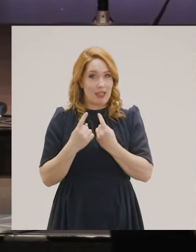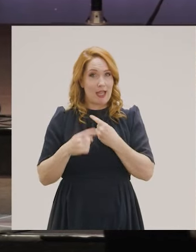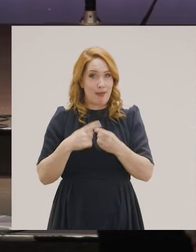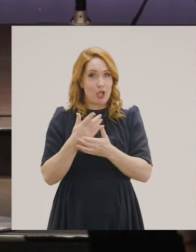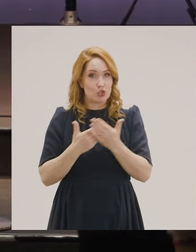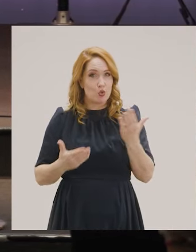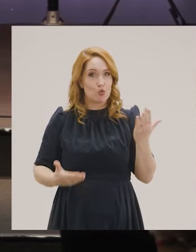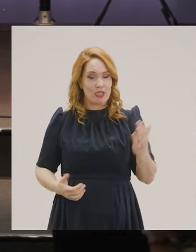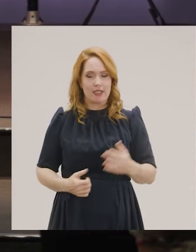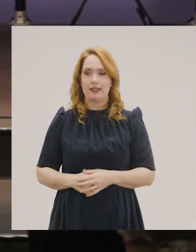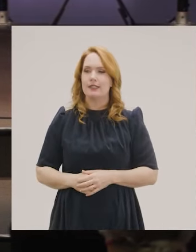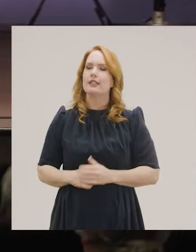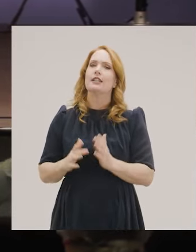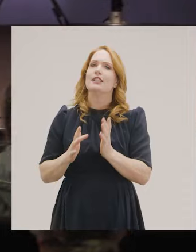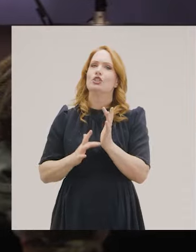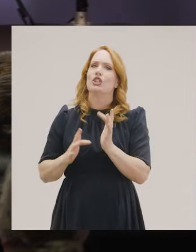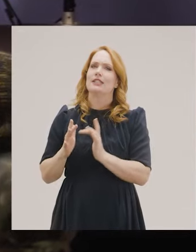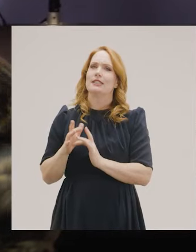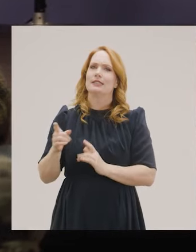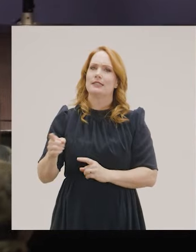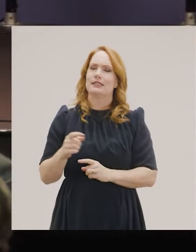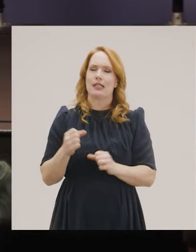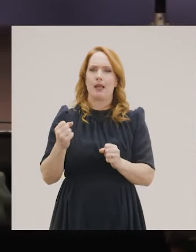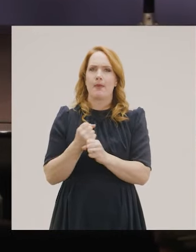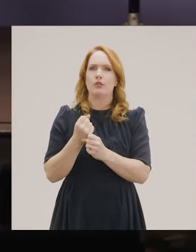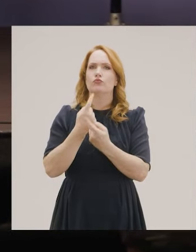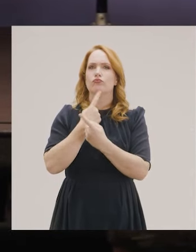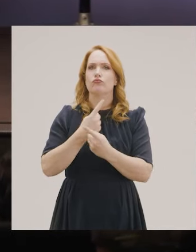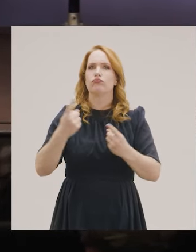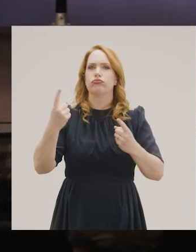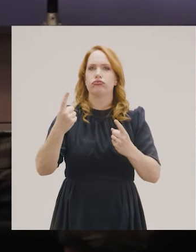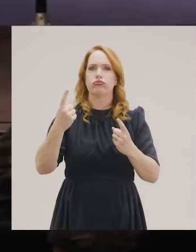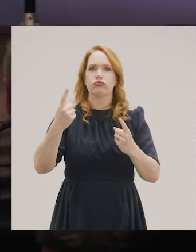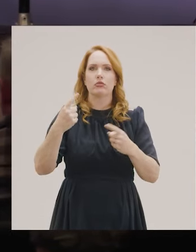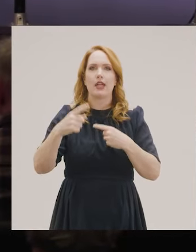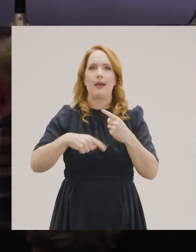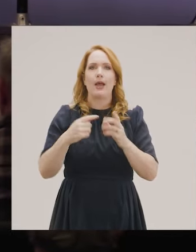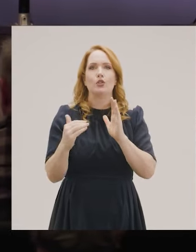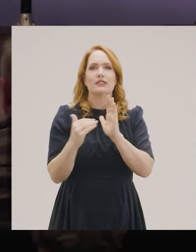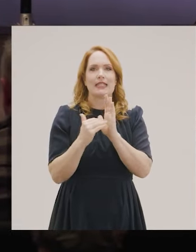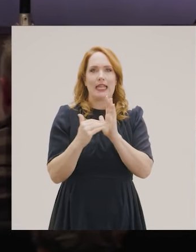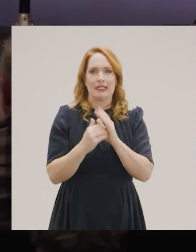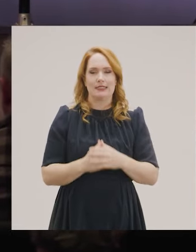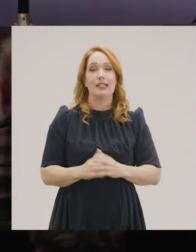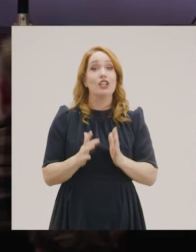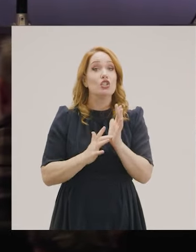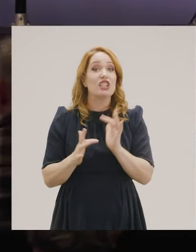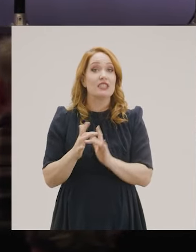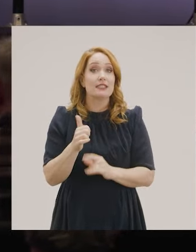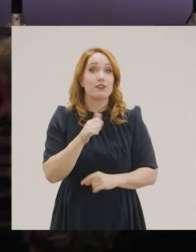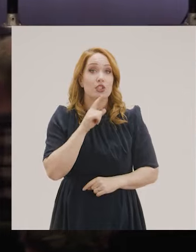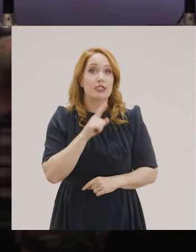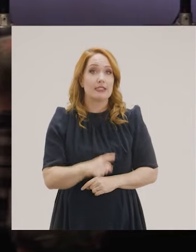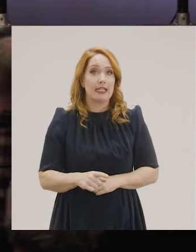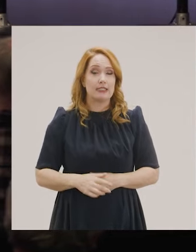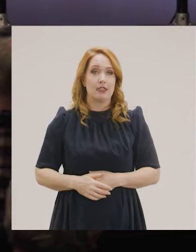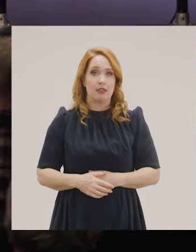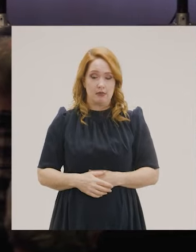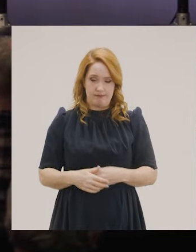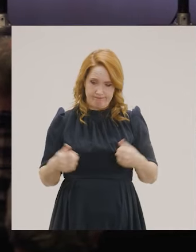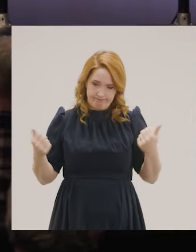most intriguing part of the story is? Jesus makes this incredible declaration over Zacchaeus.